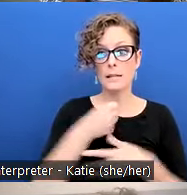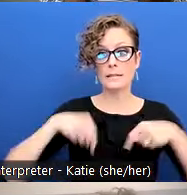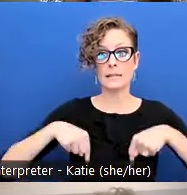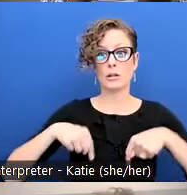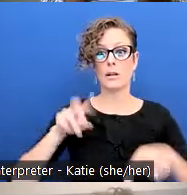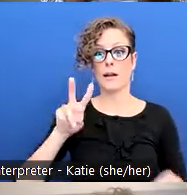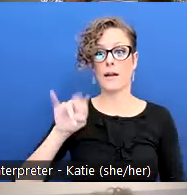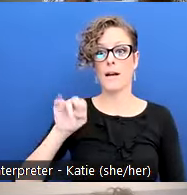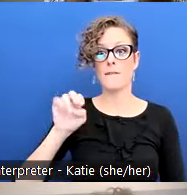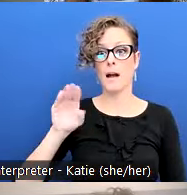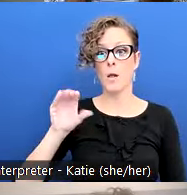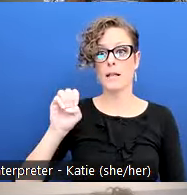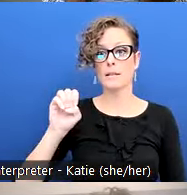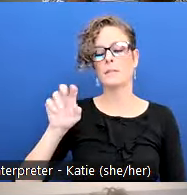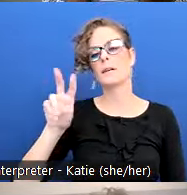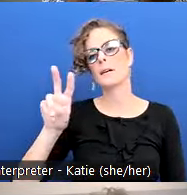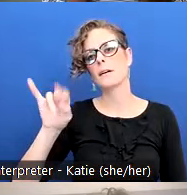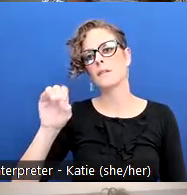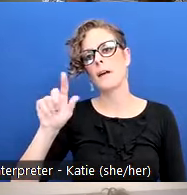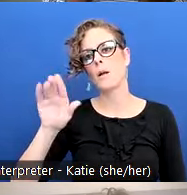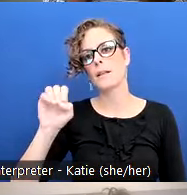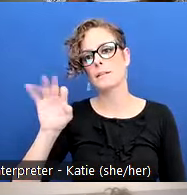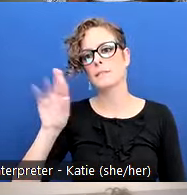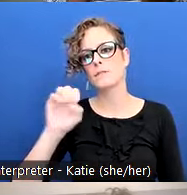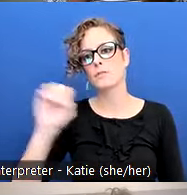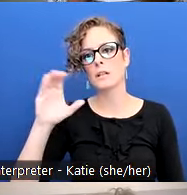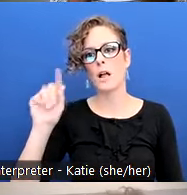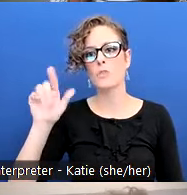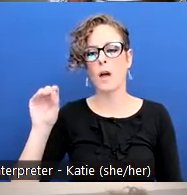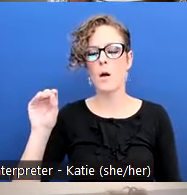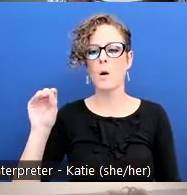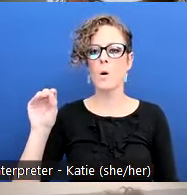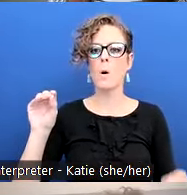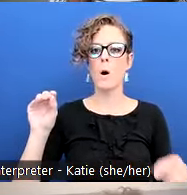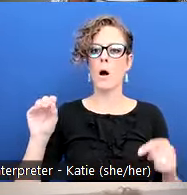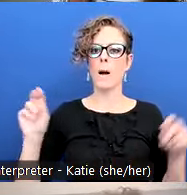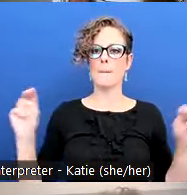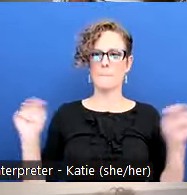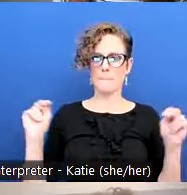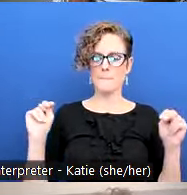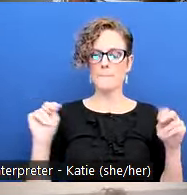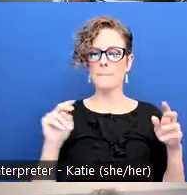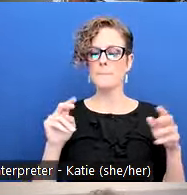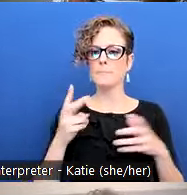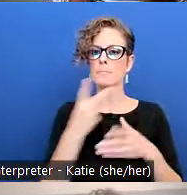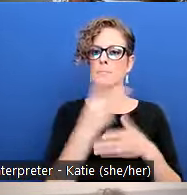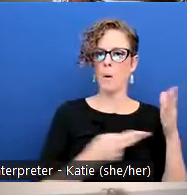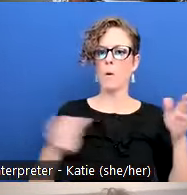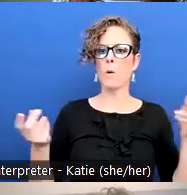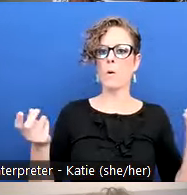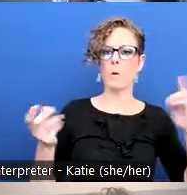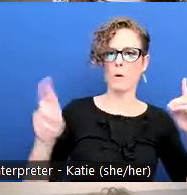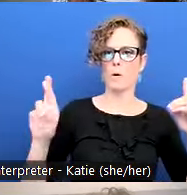tend to be bipartisan, and they were for the most part this year. So we didn't have to deal as much with some of